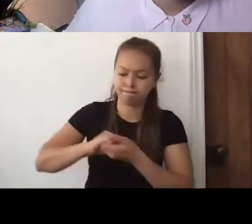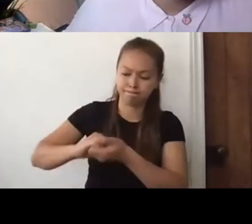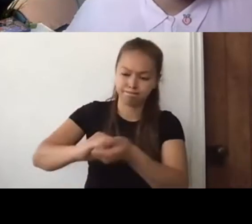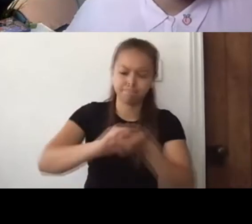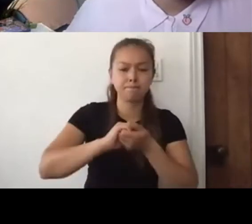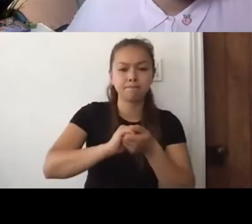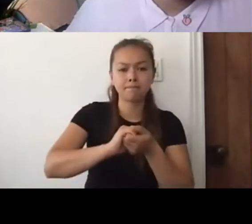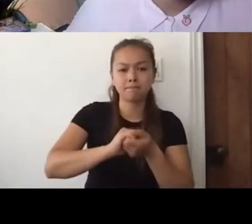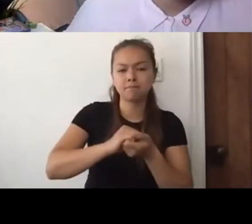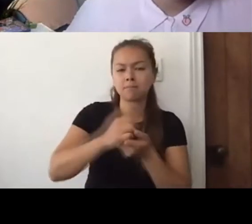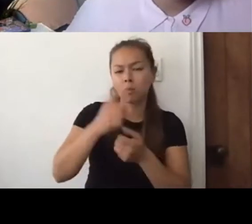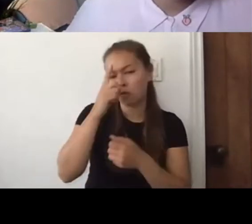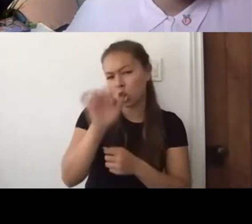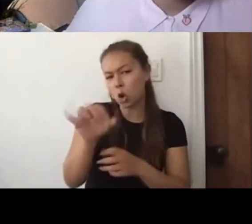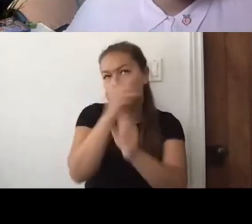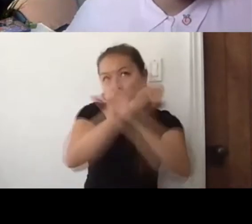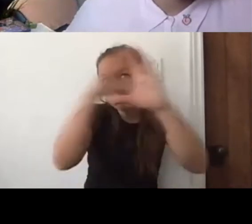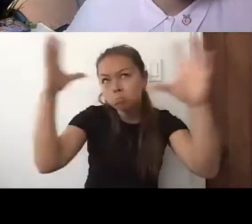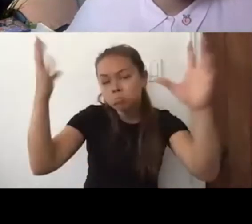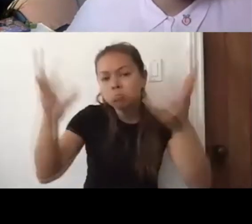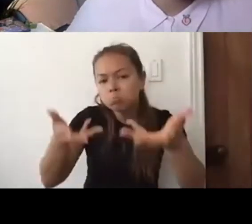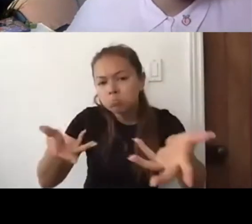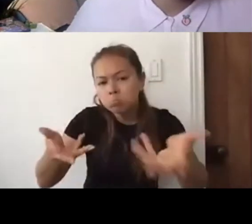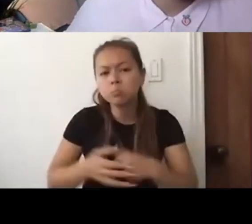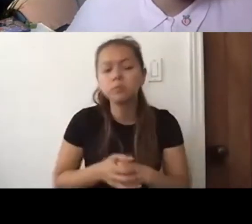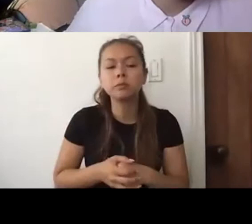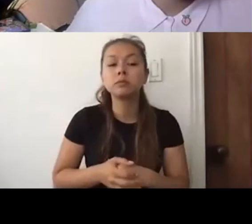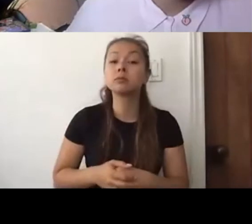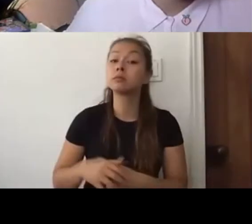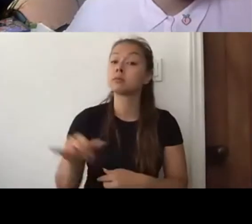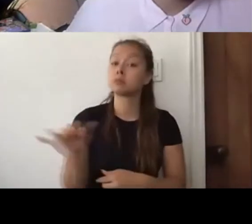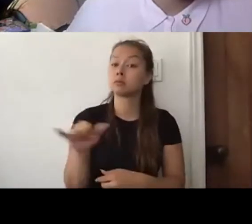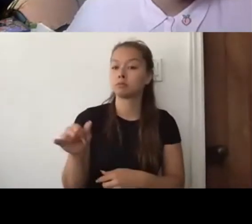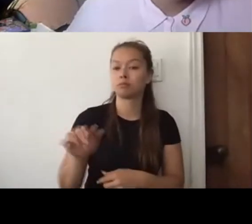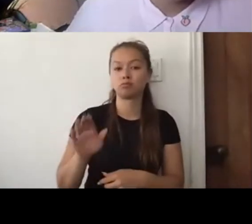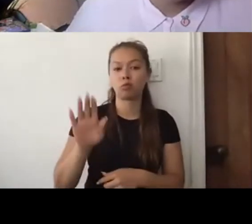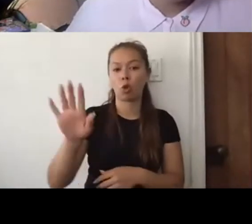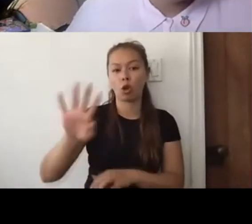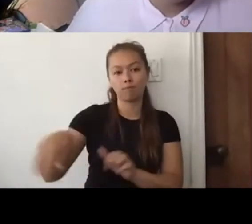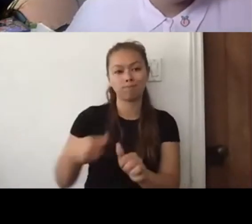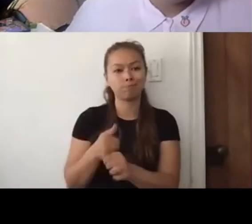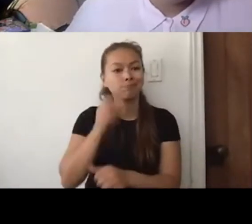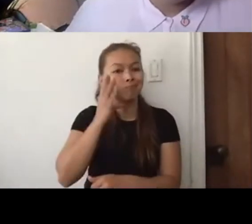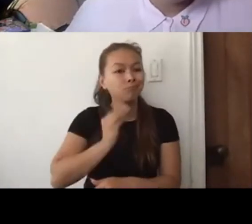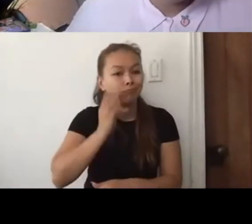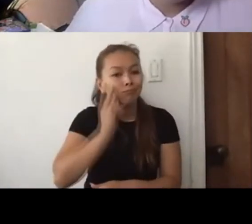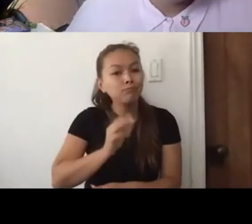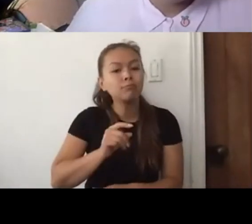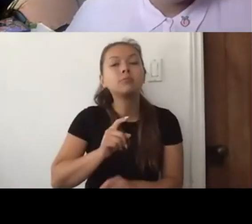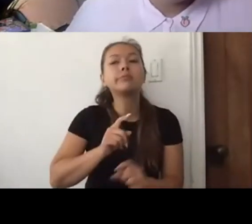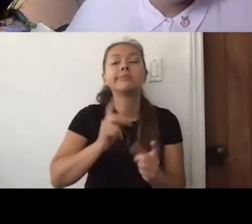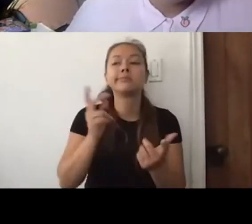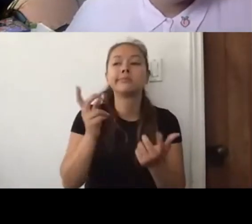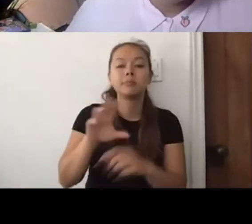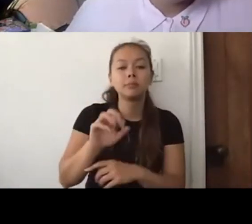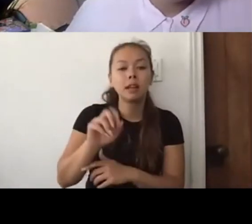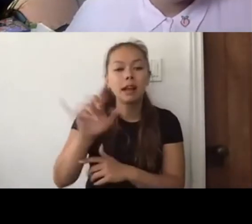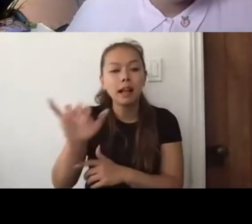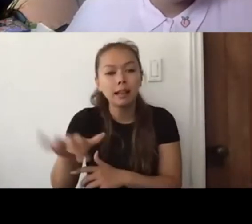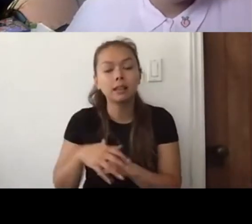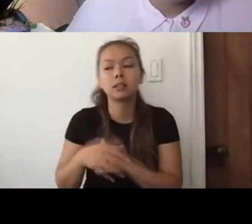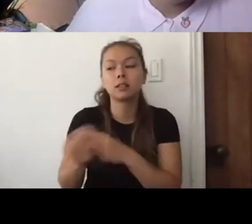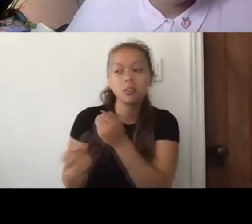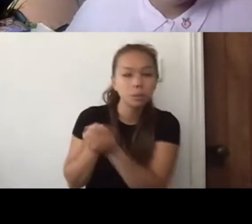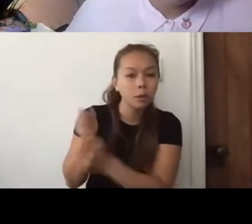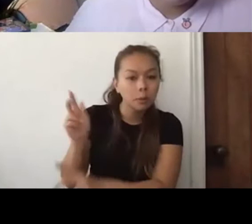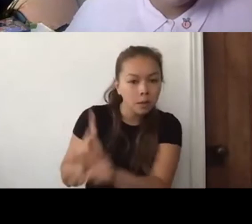either in your own experience as calling, allies or supportive people into your life